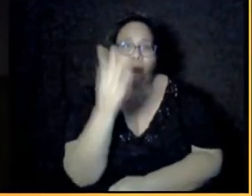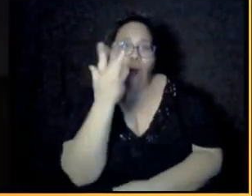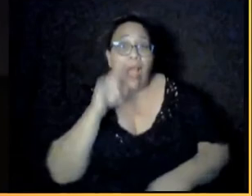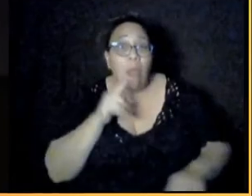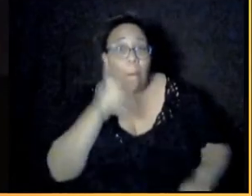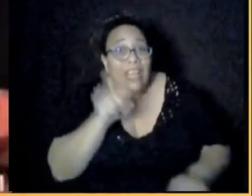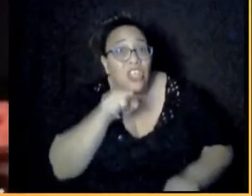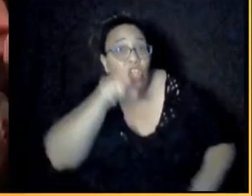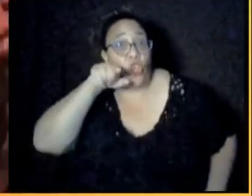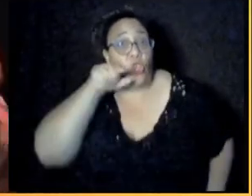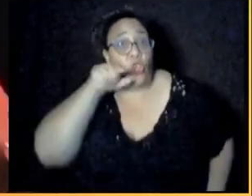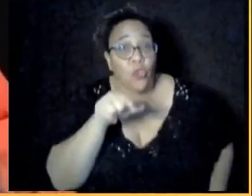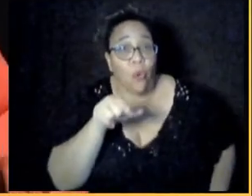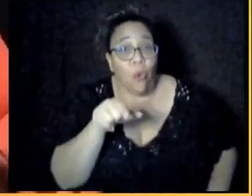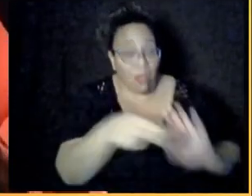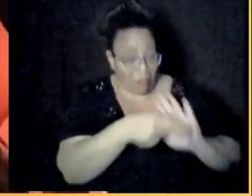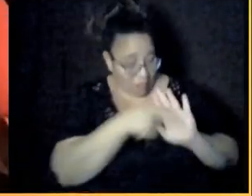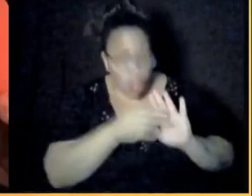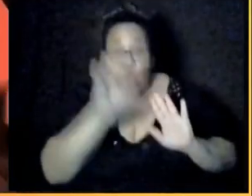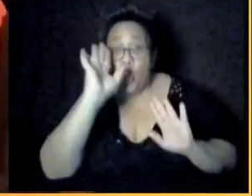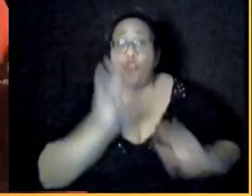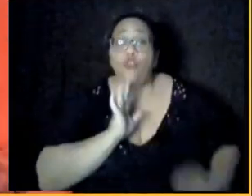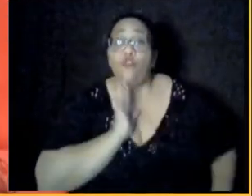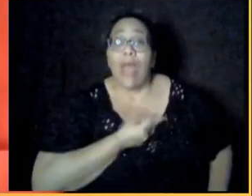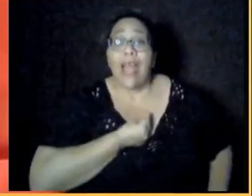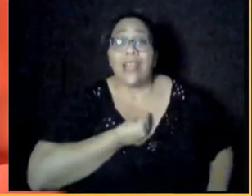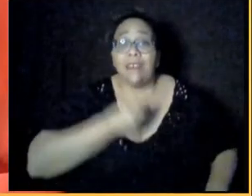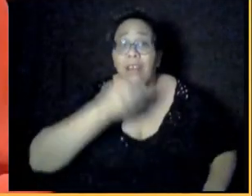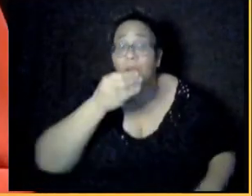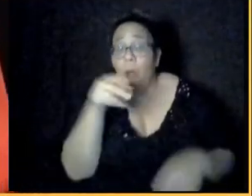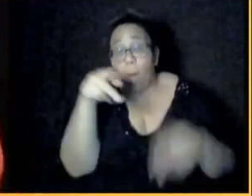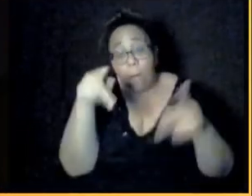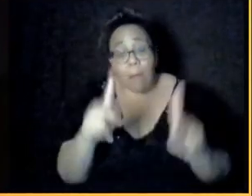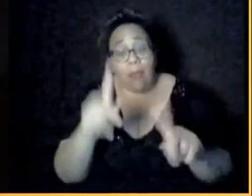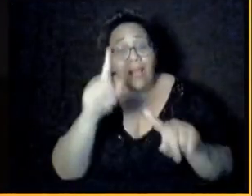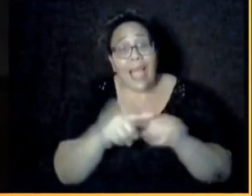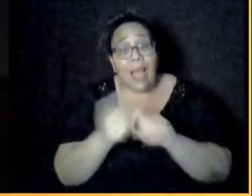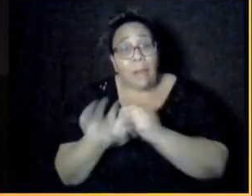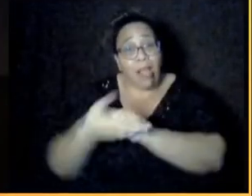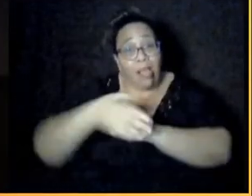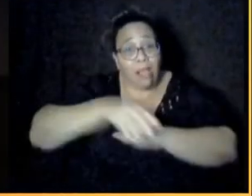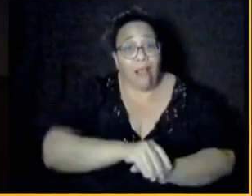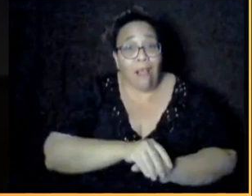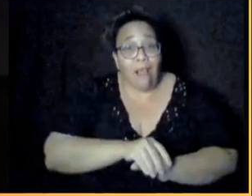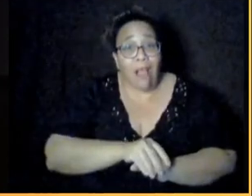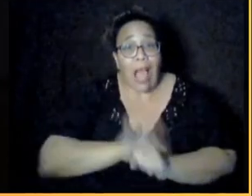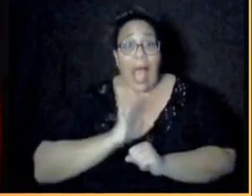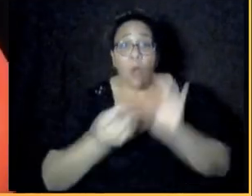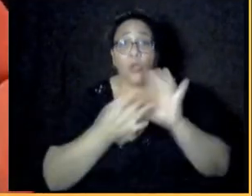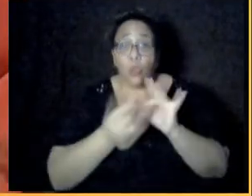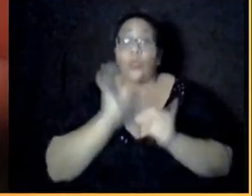tabs, trans folk can't be closed, and no matter the resistance, our stories will be told.